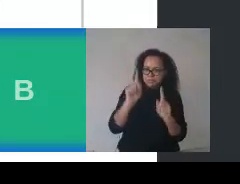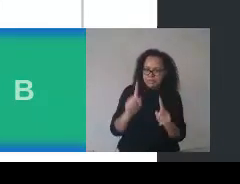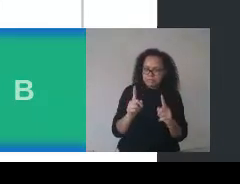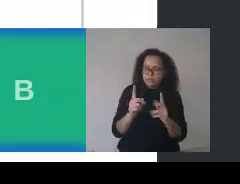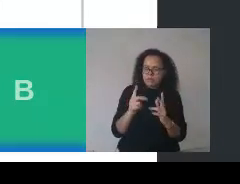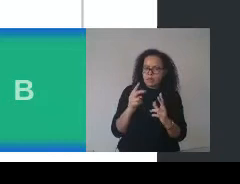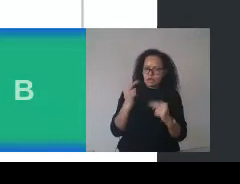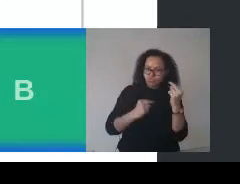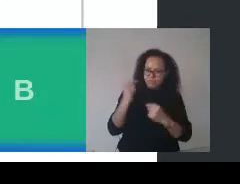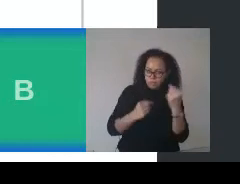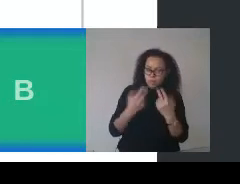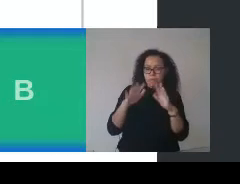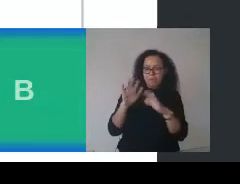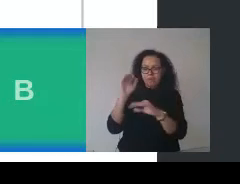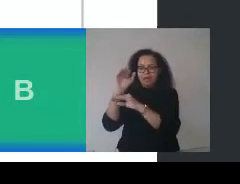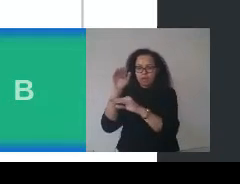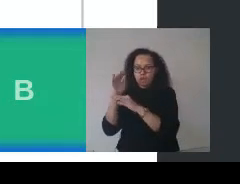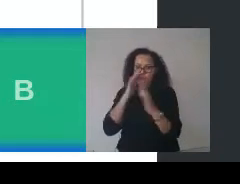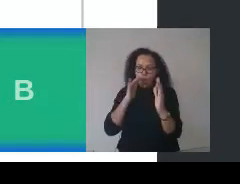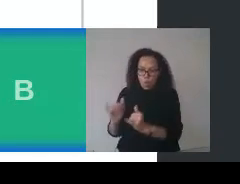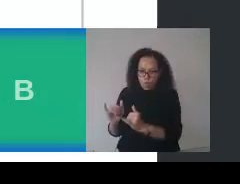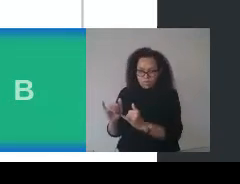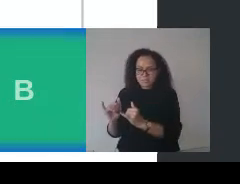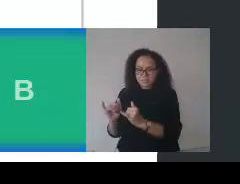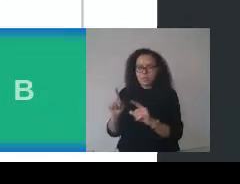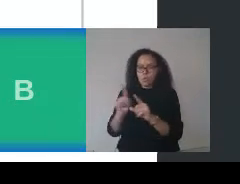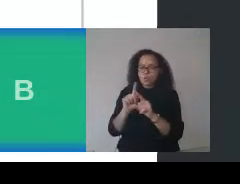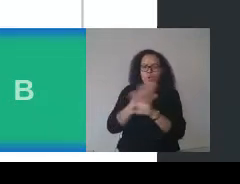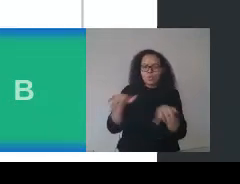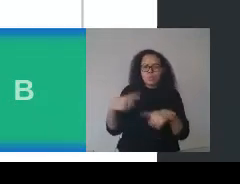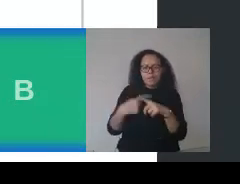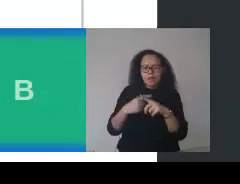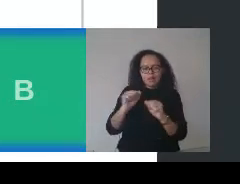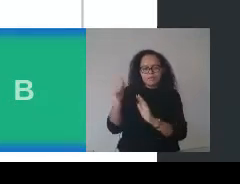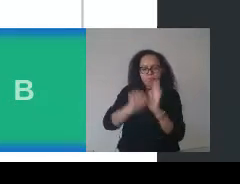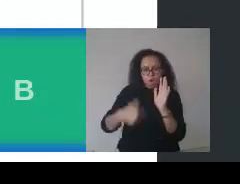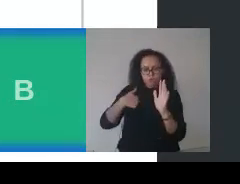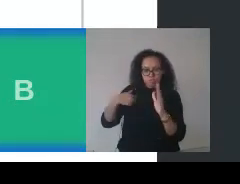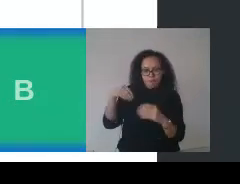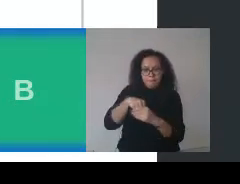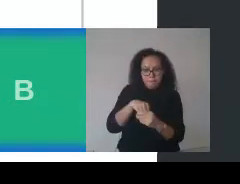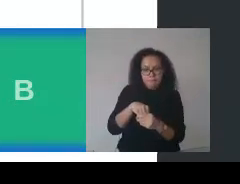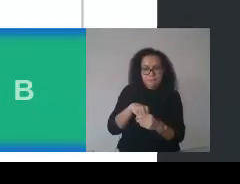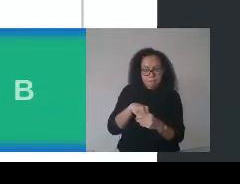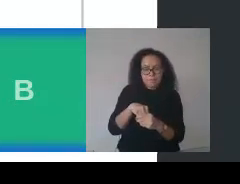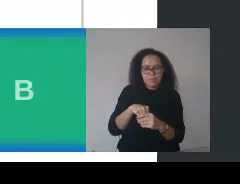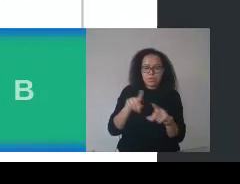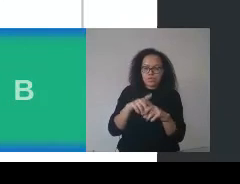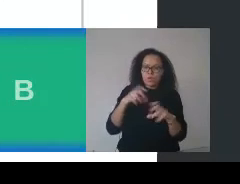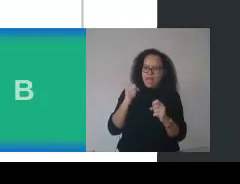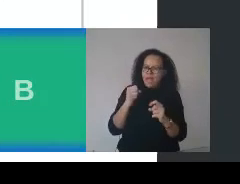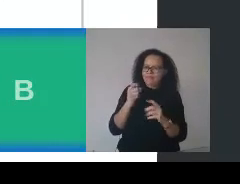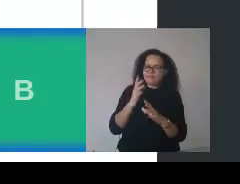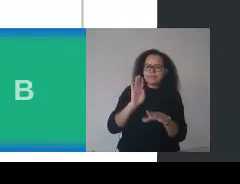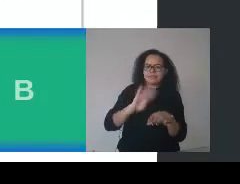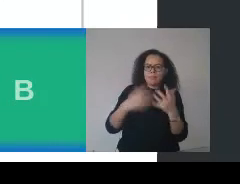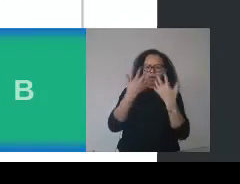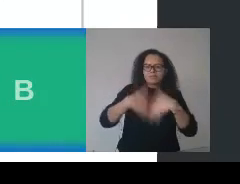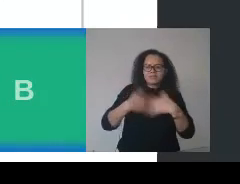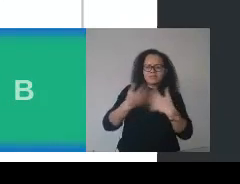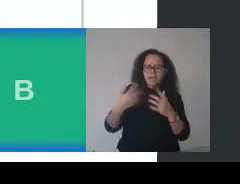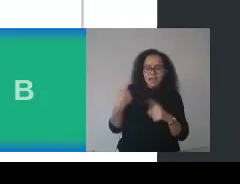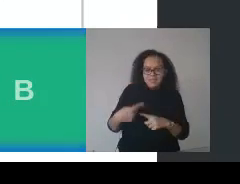independently audited externally. We are part of Swim England's Water Wellbeing Program, and we've come through Sport Tech Hub's accelerator. We've gone for a huge amount